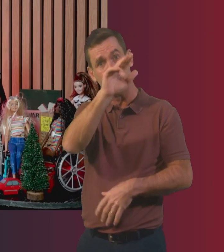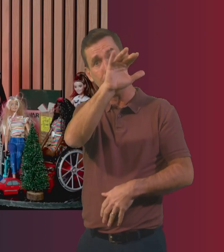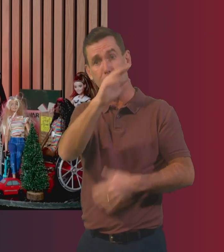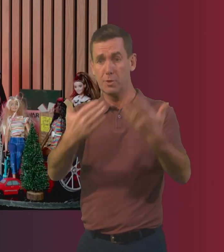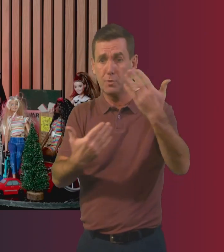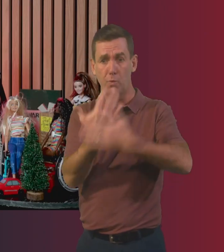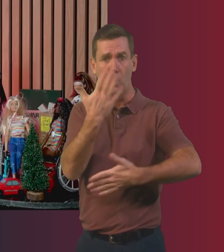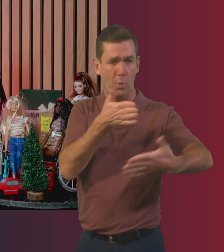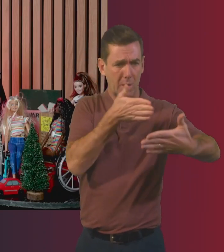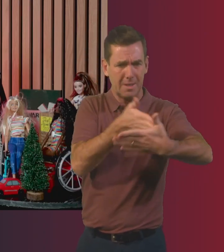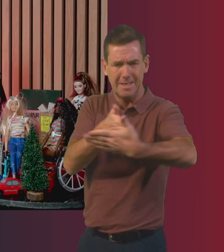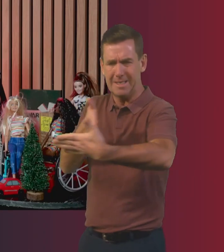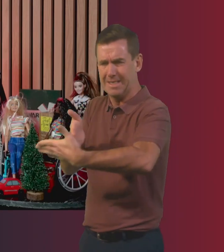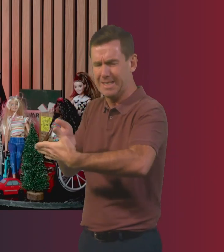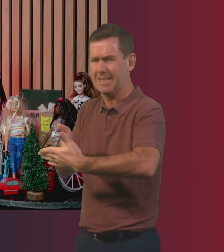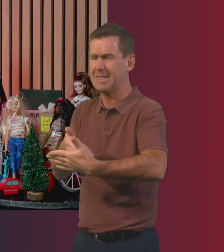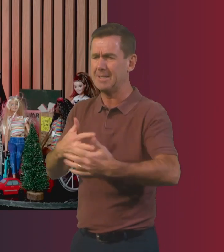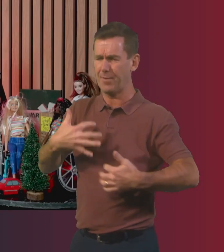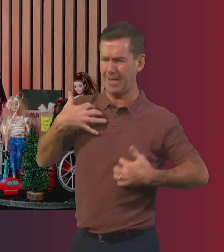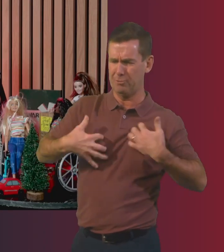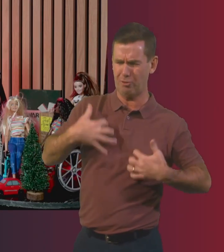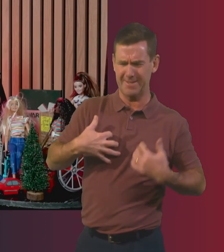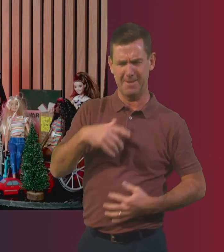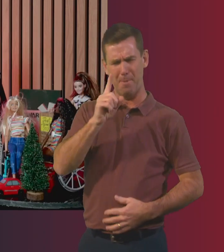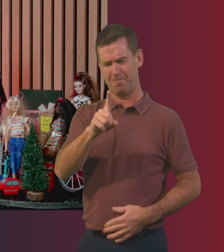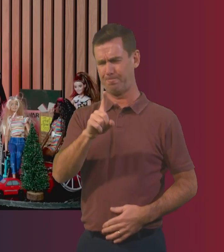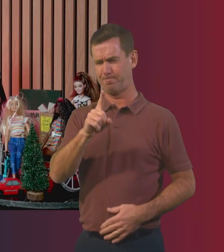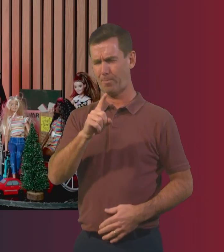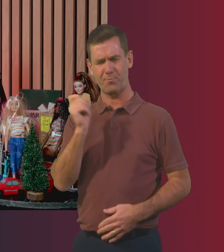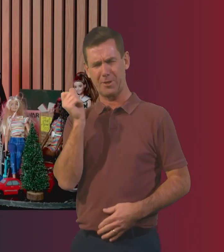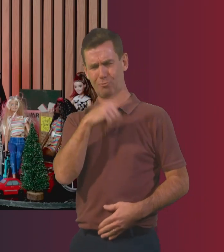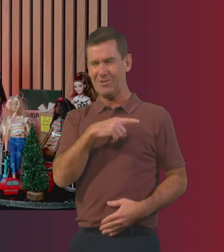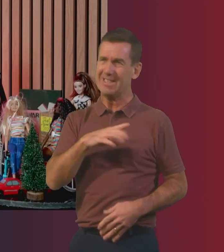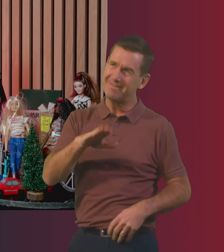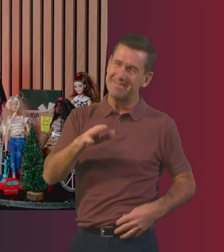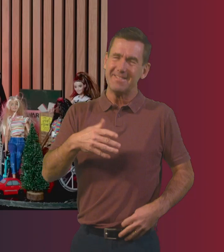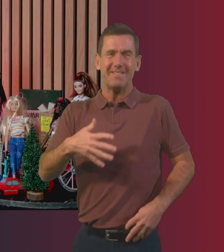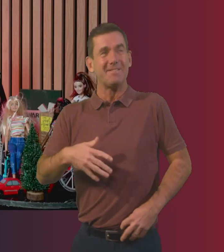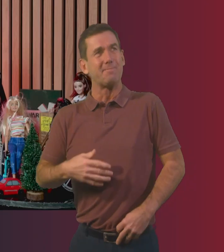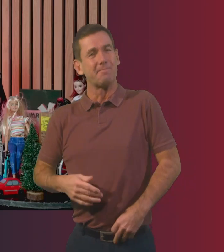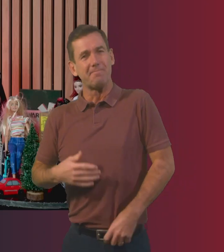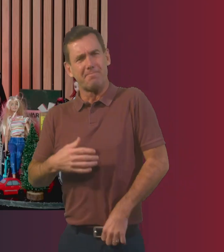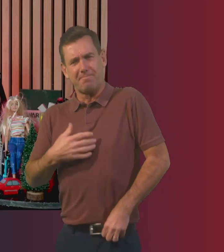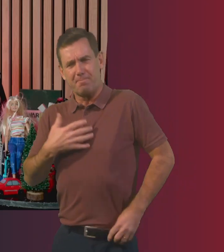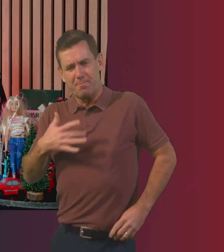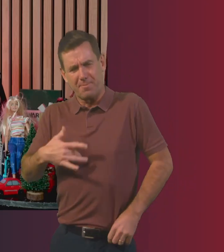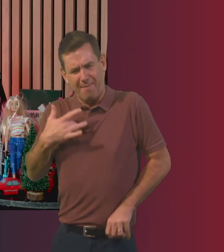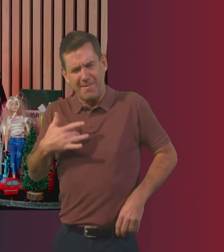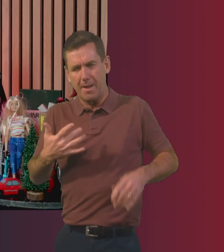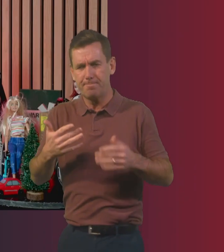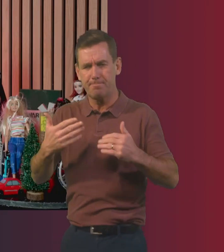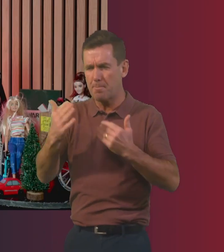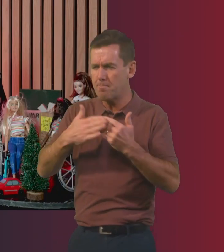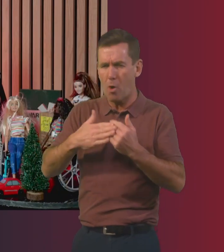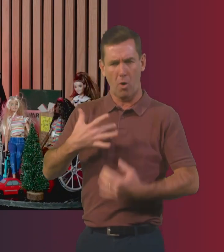of contest with. It's been interesting, but weirdly, I've actually felt, not to be deep and meaningful, I've actually felt more alive. I